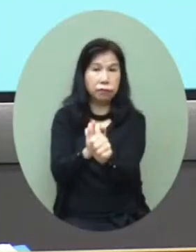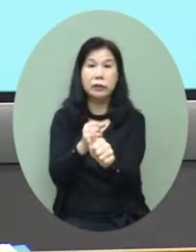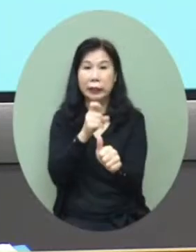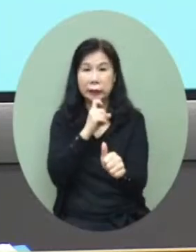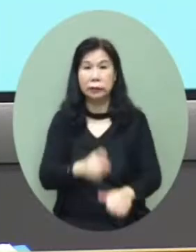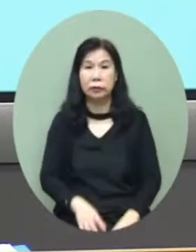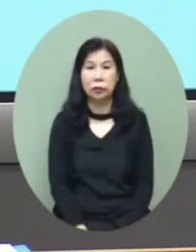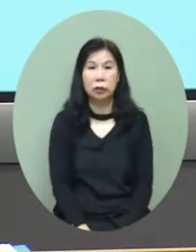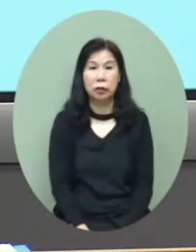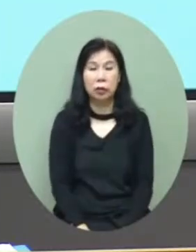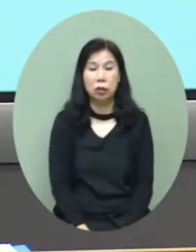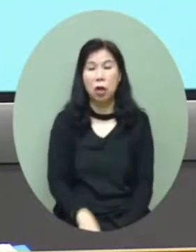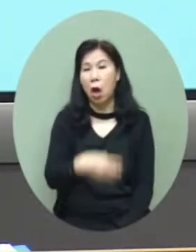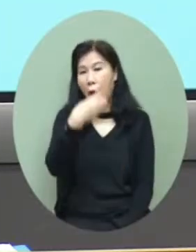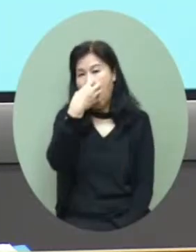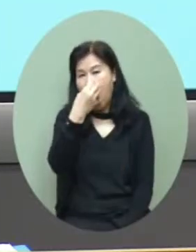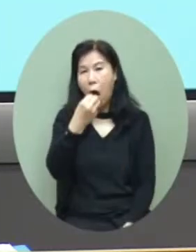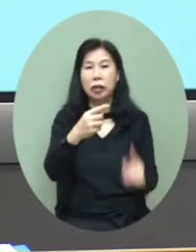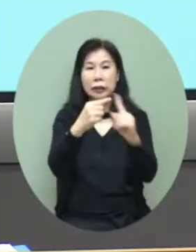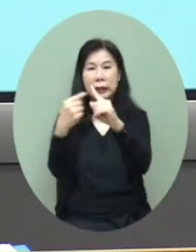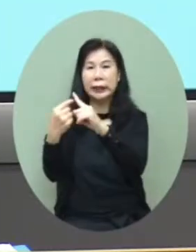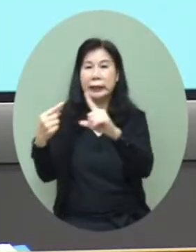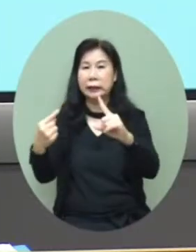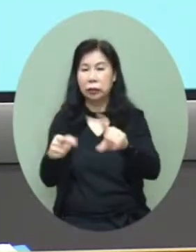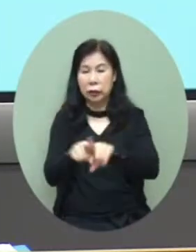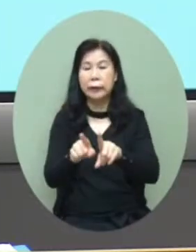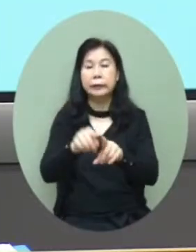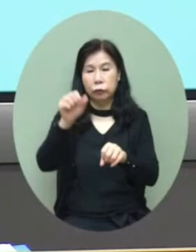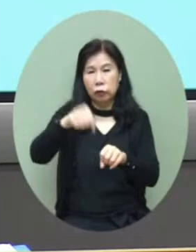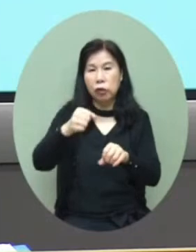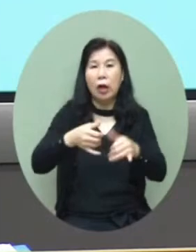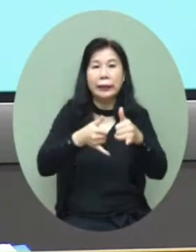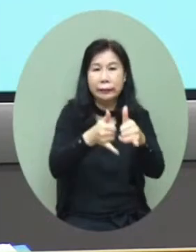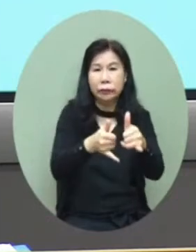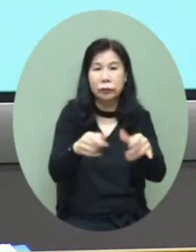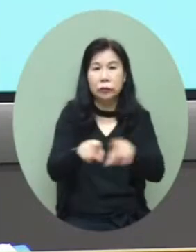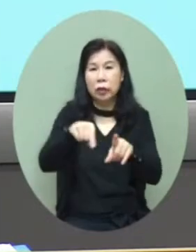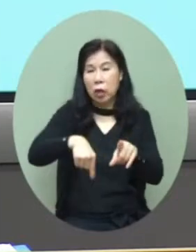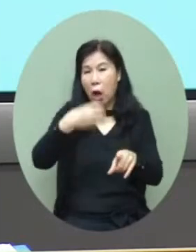As the Secretary has mentioned, there are punishments